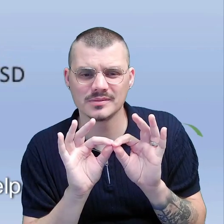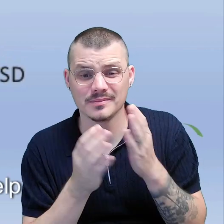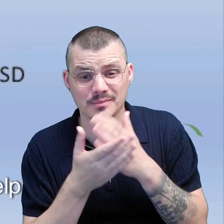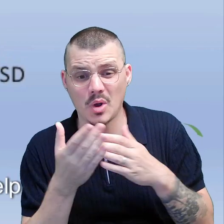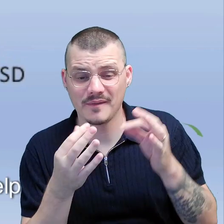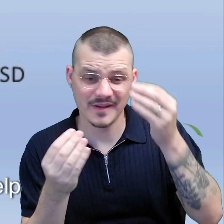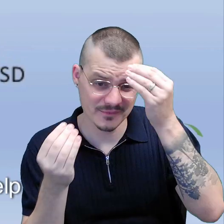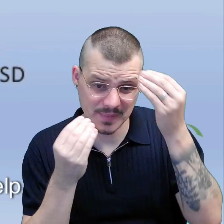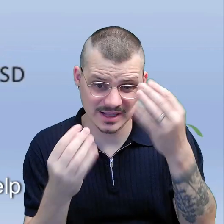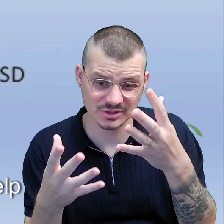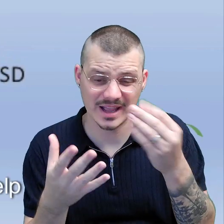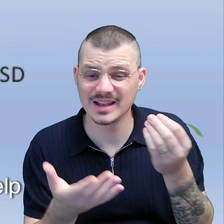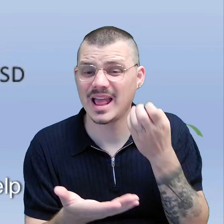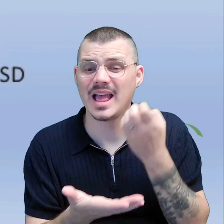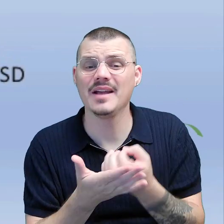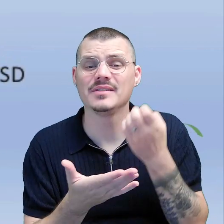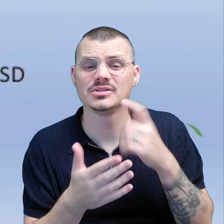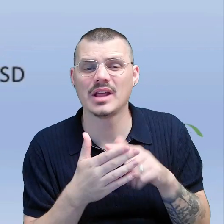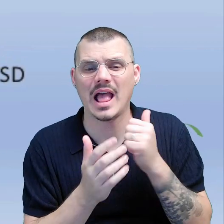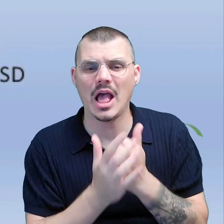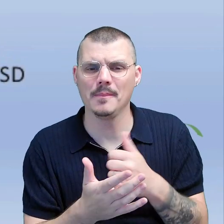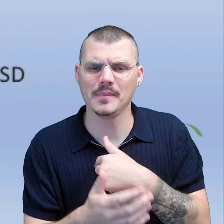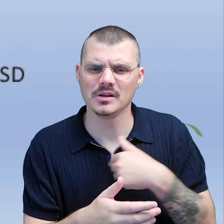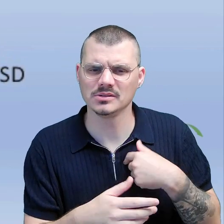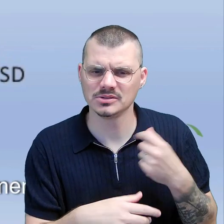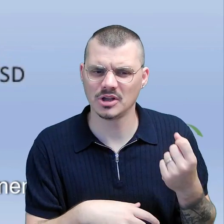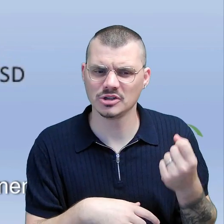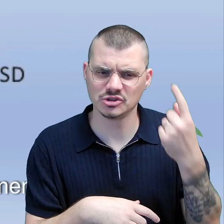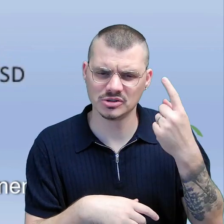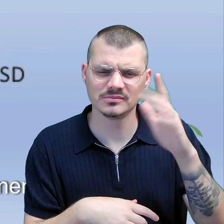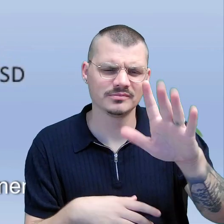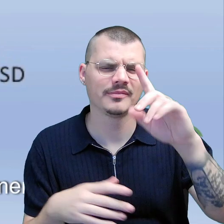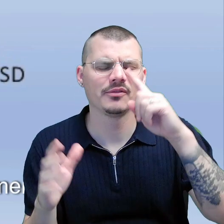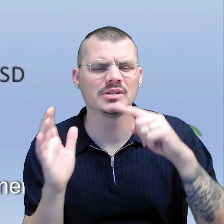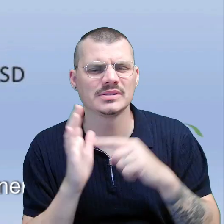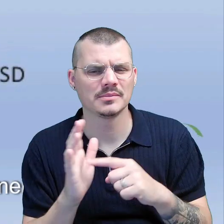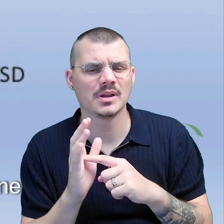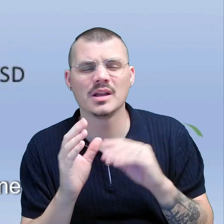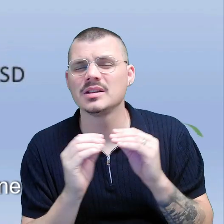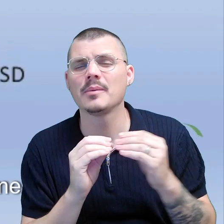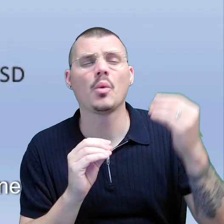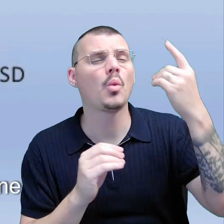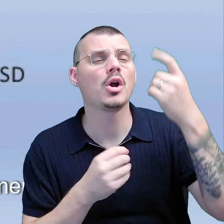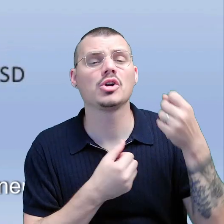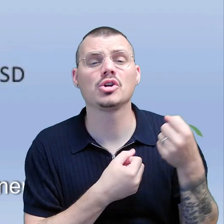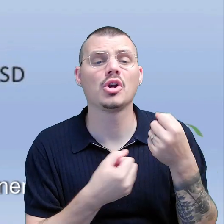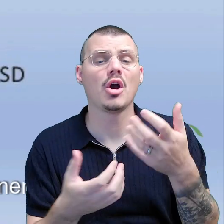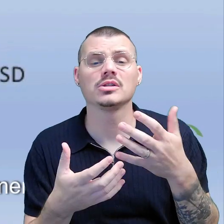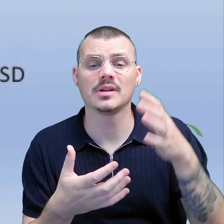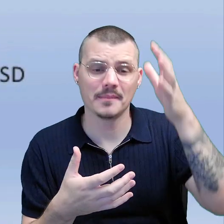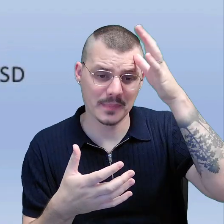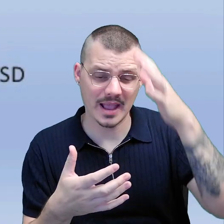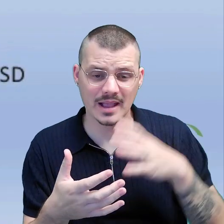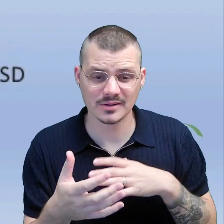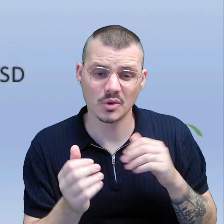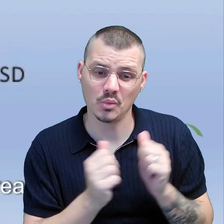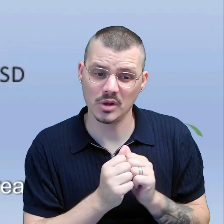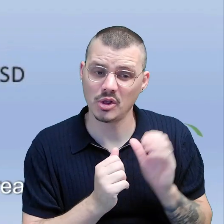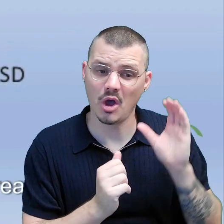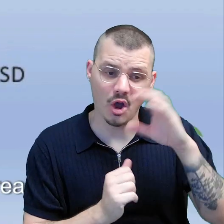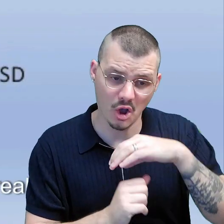of information and evidence to help us understand. For example, the number one cause in men with